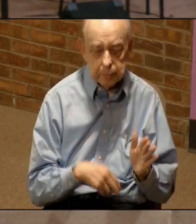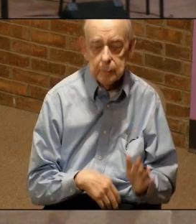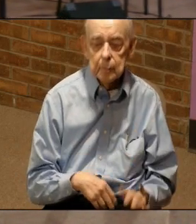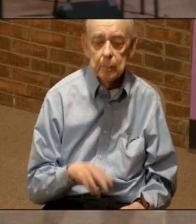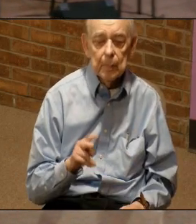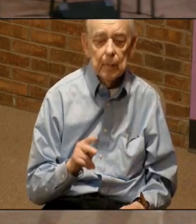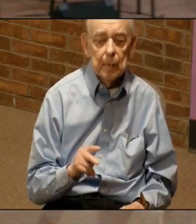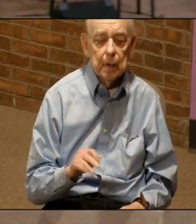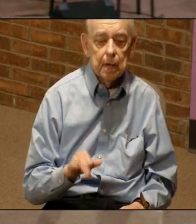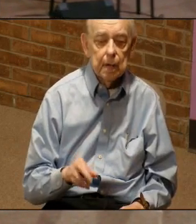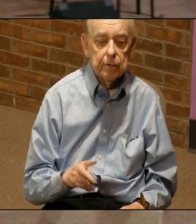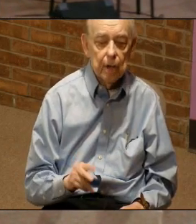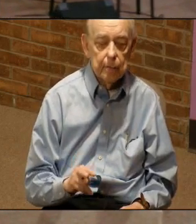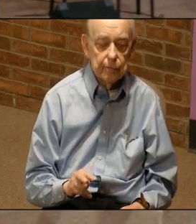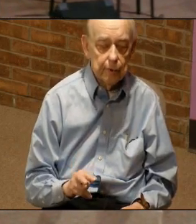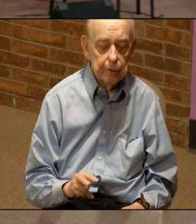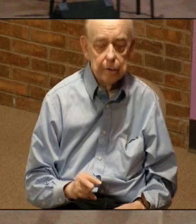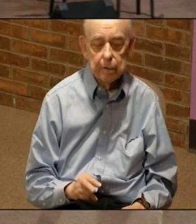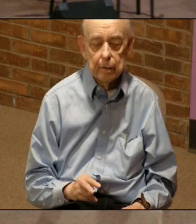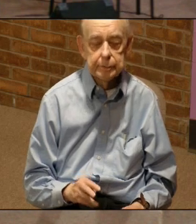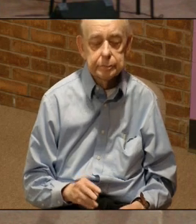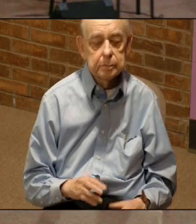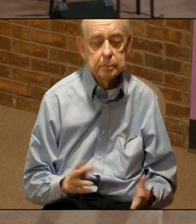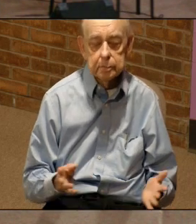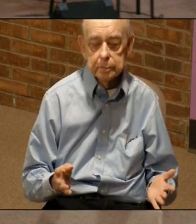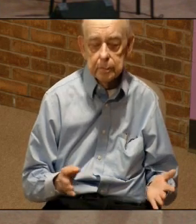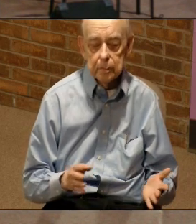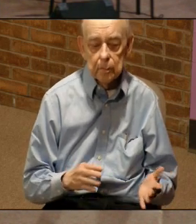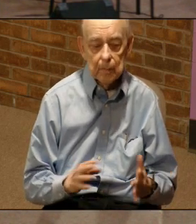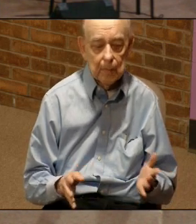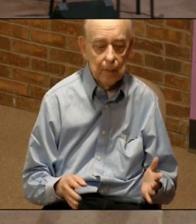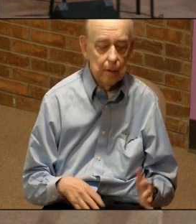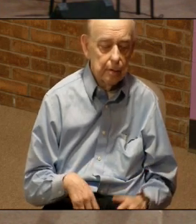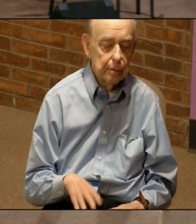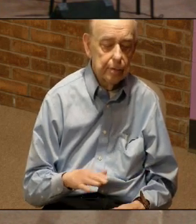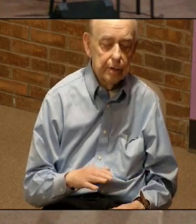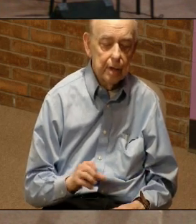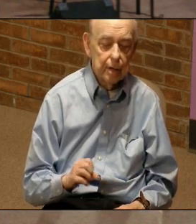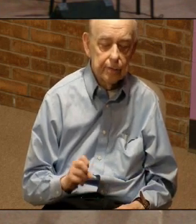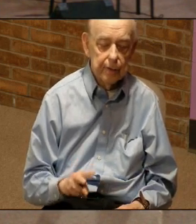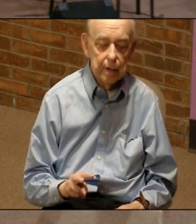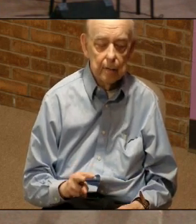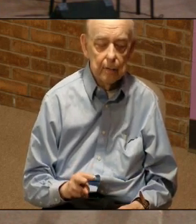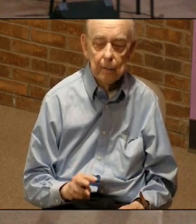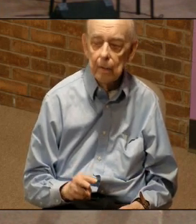King James Version, your CSB,